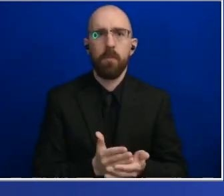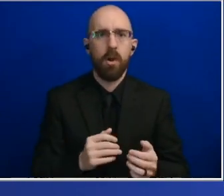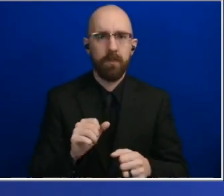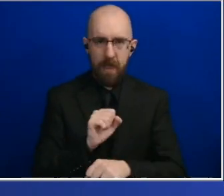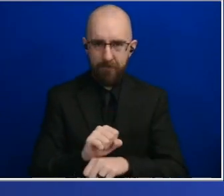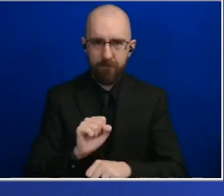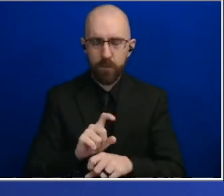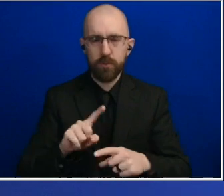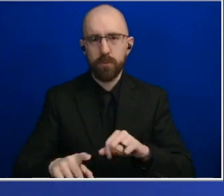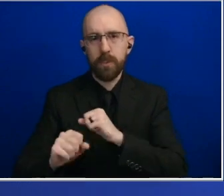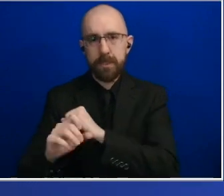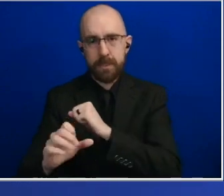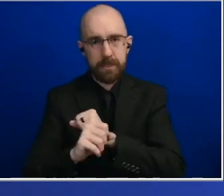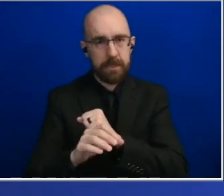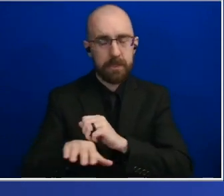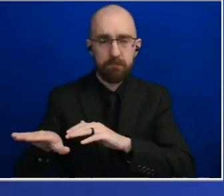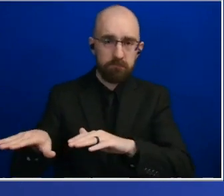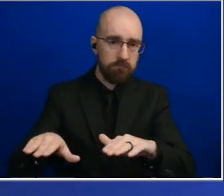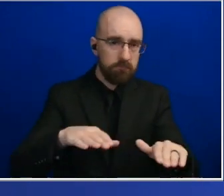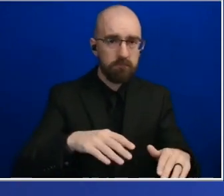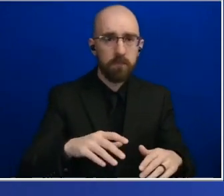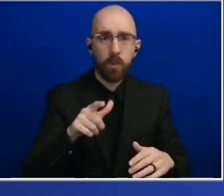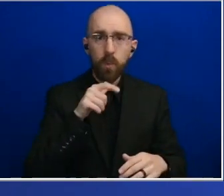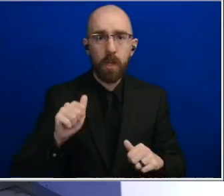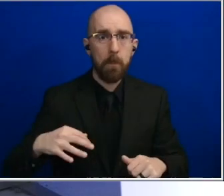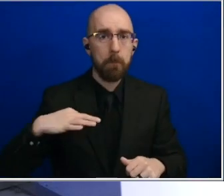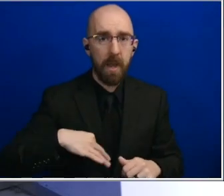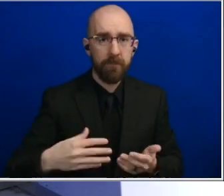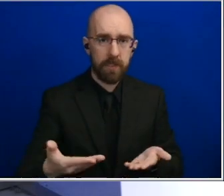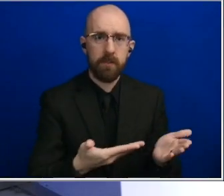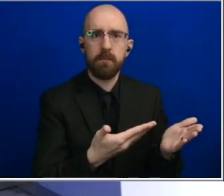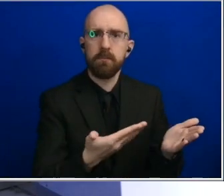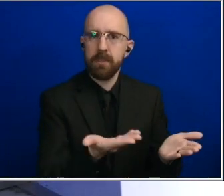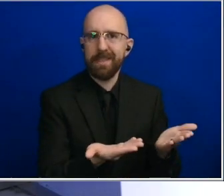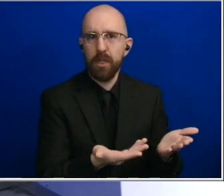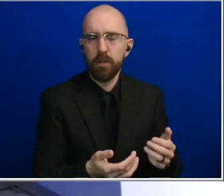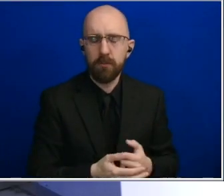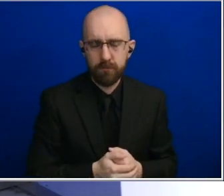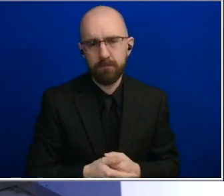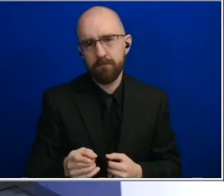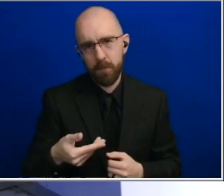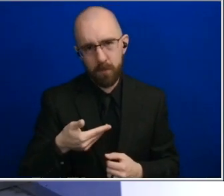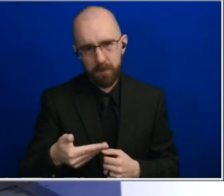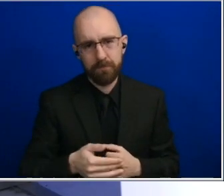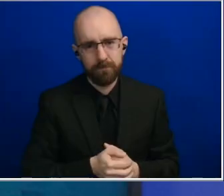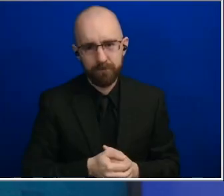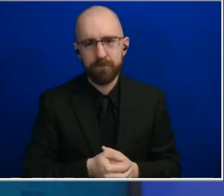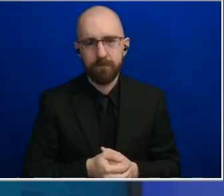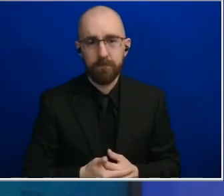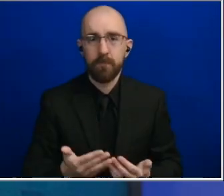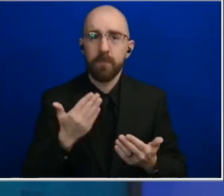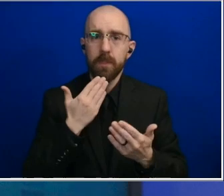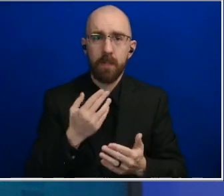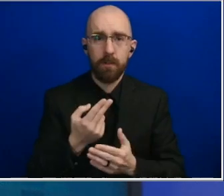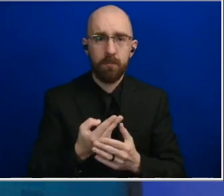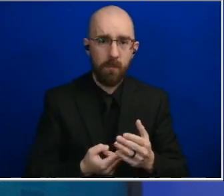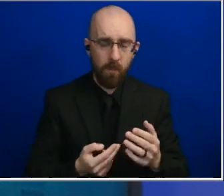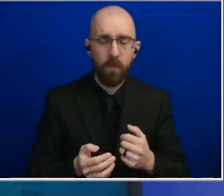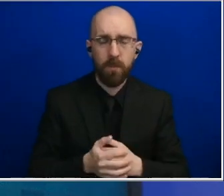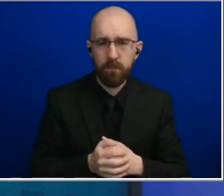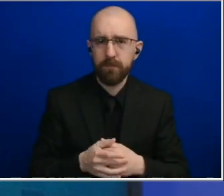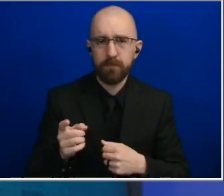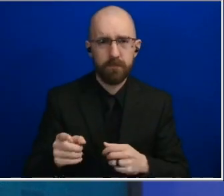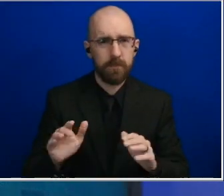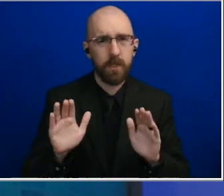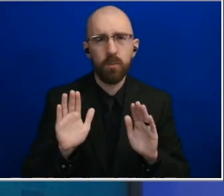the community who may benefit from this. So thank you so much. You're welcome. Thank you both. This has just been an incredible and a